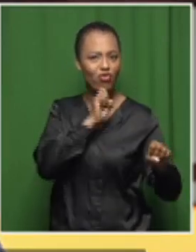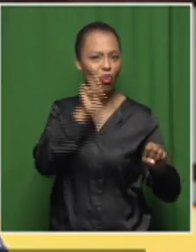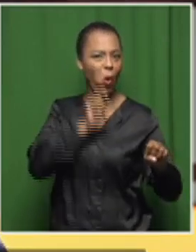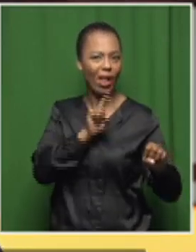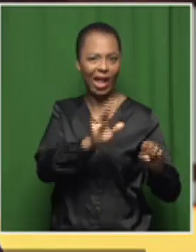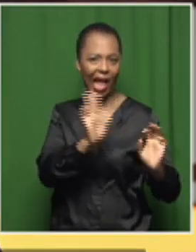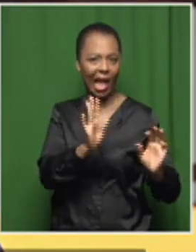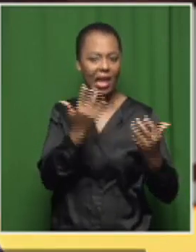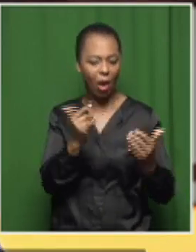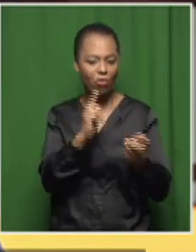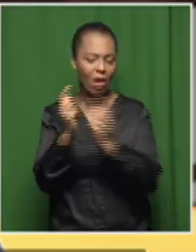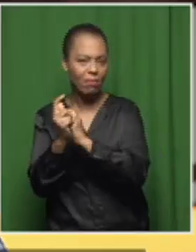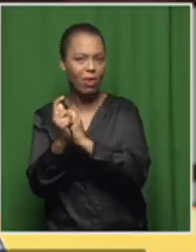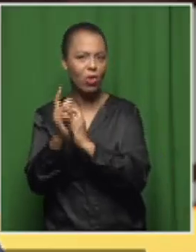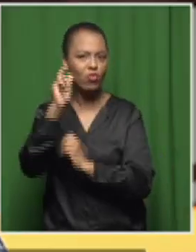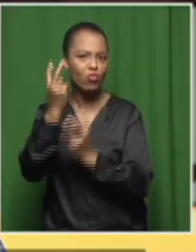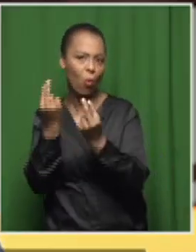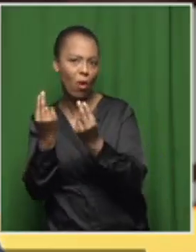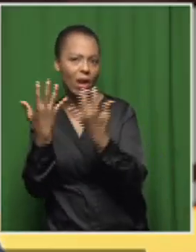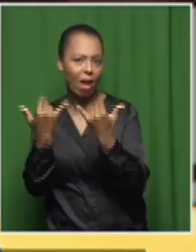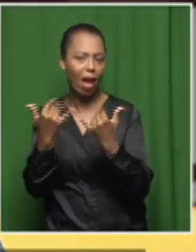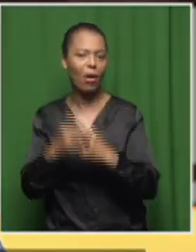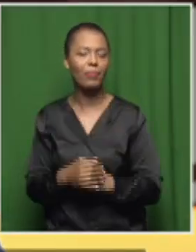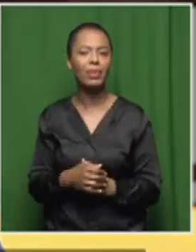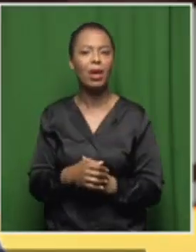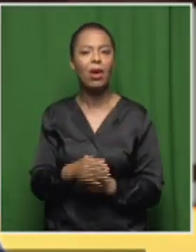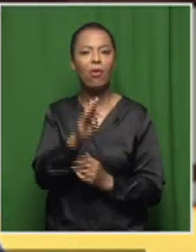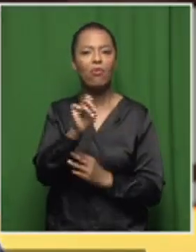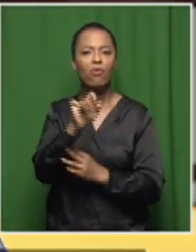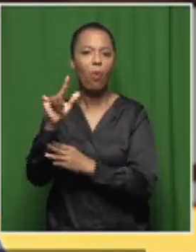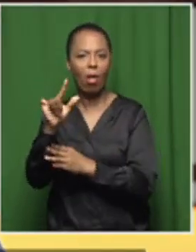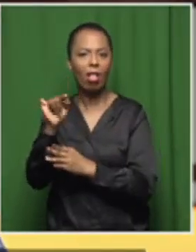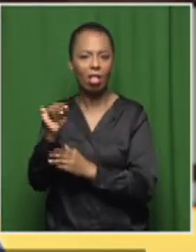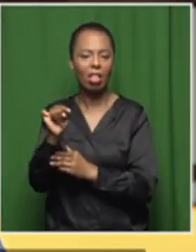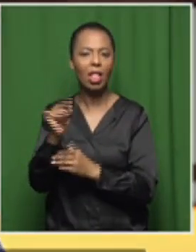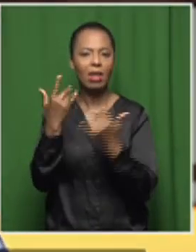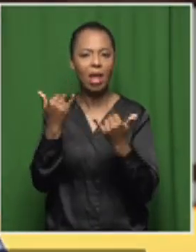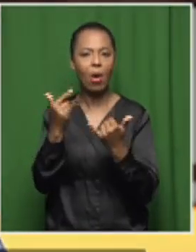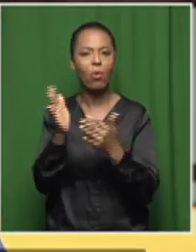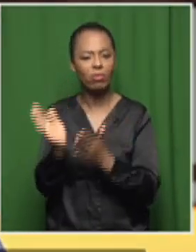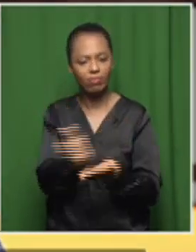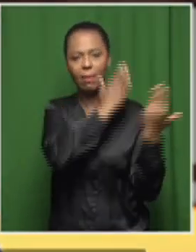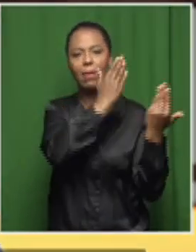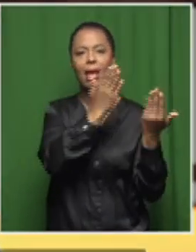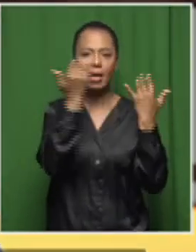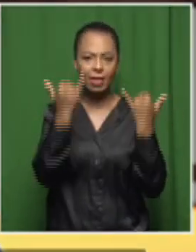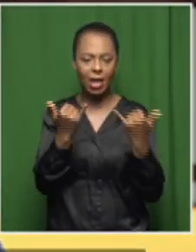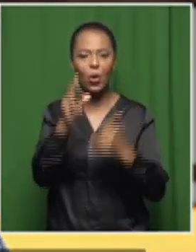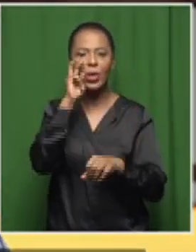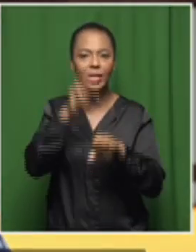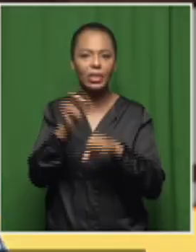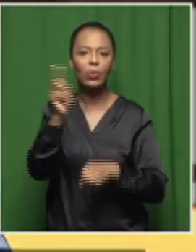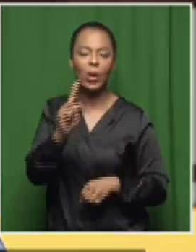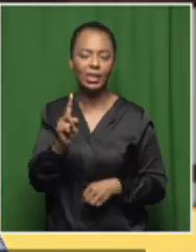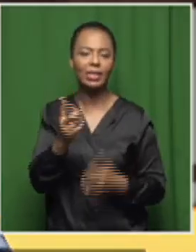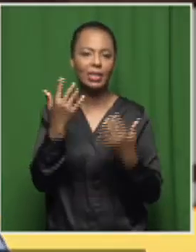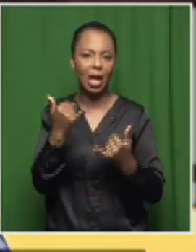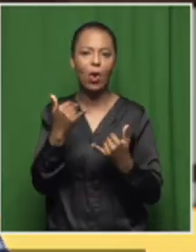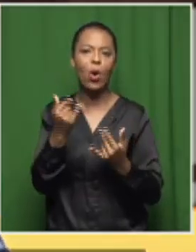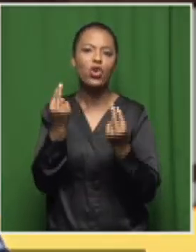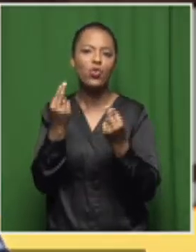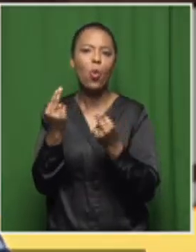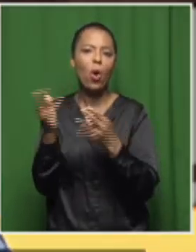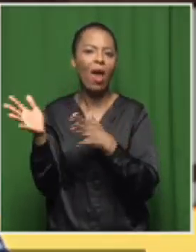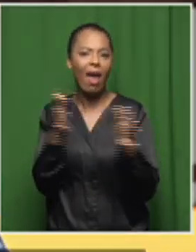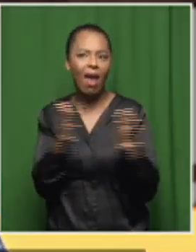to the systems of the future, which is from fossil fuels to renewables. We need to do that along with everyone else. Somebody needs to pay